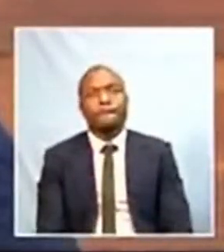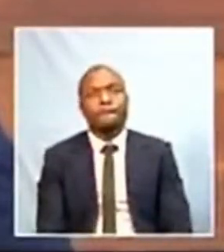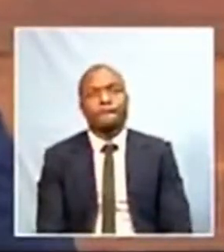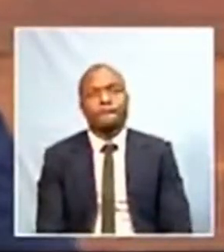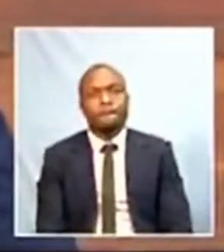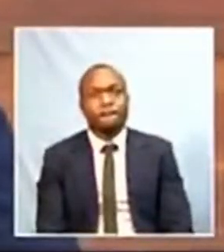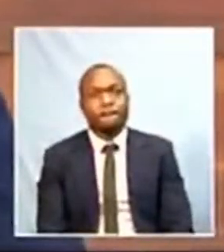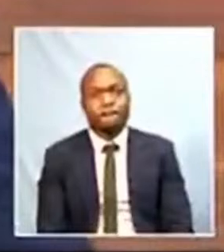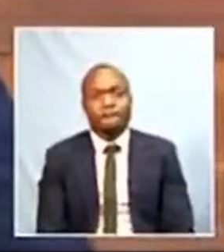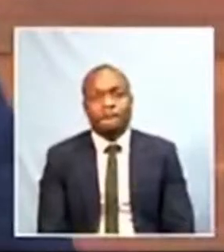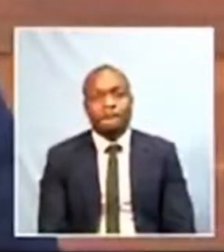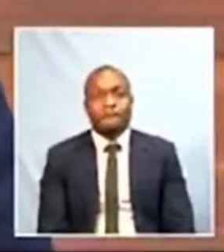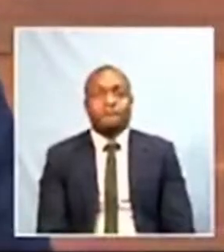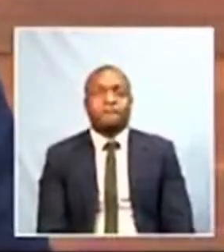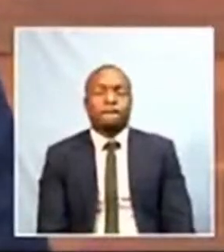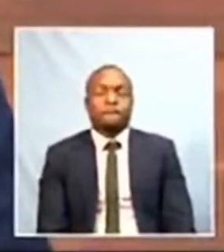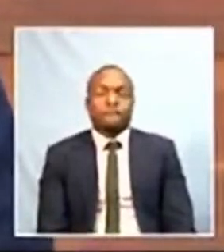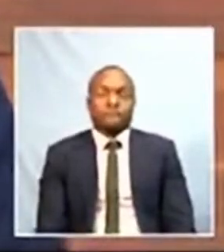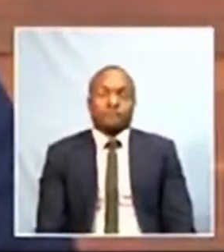appreciate